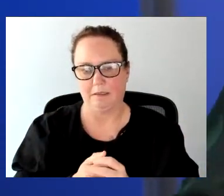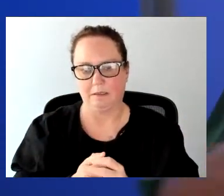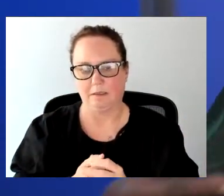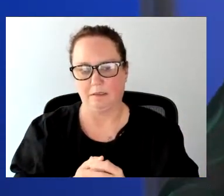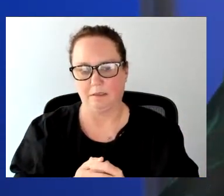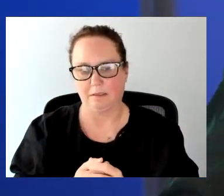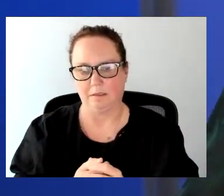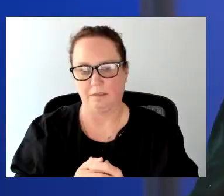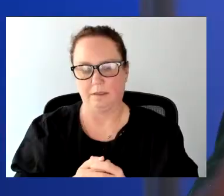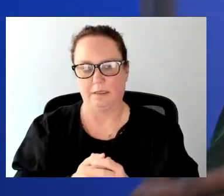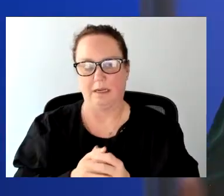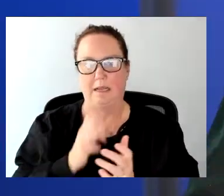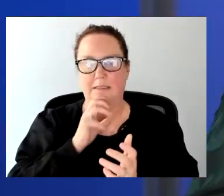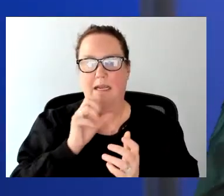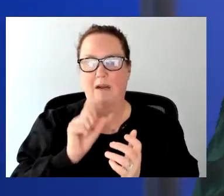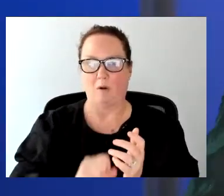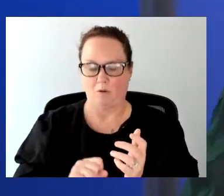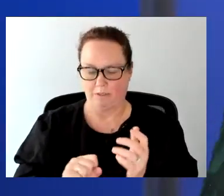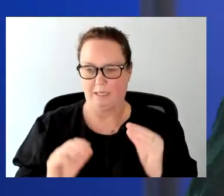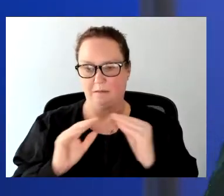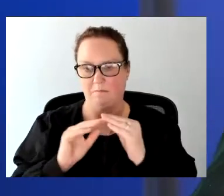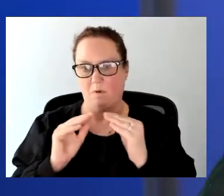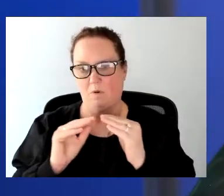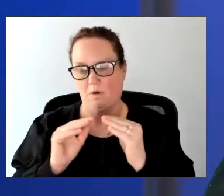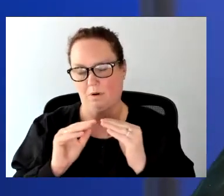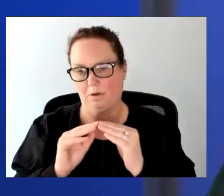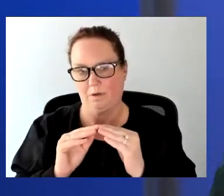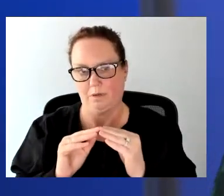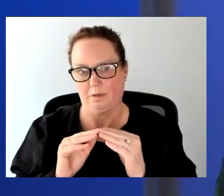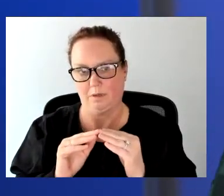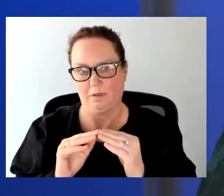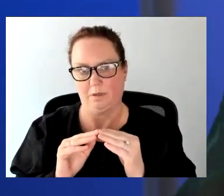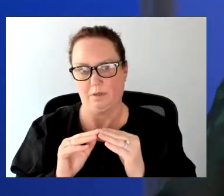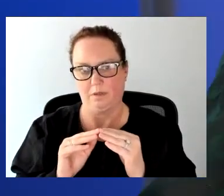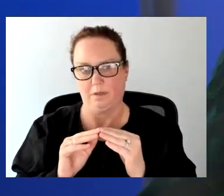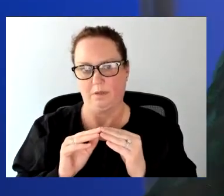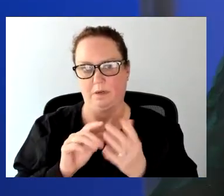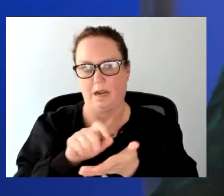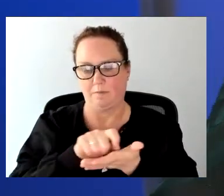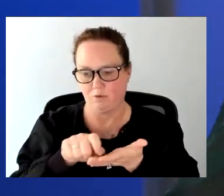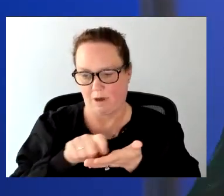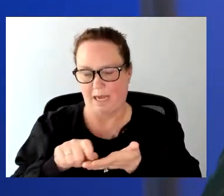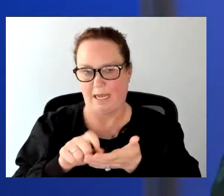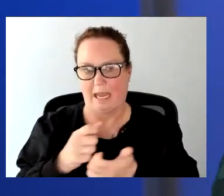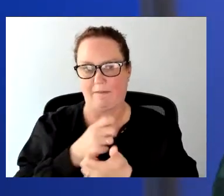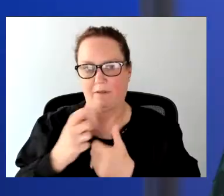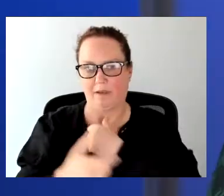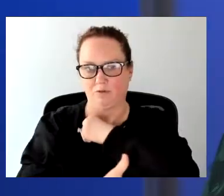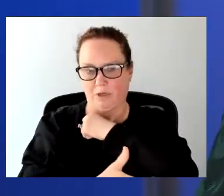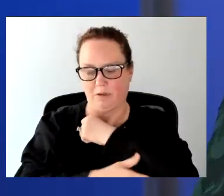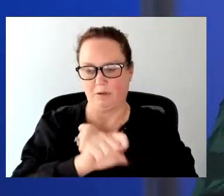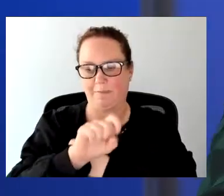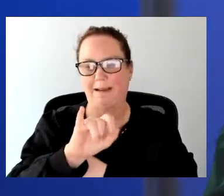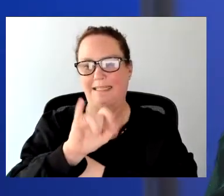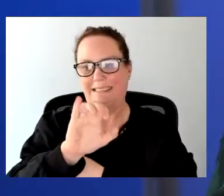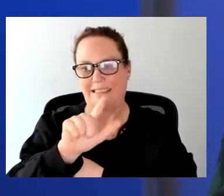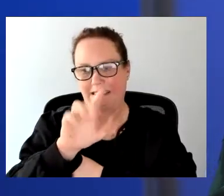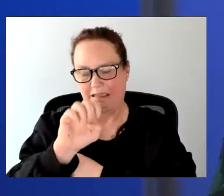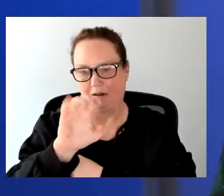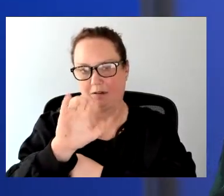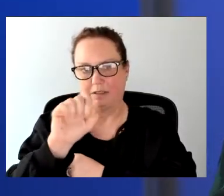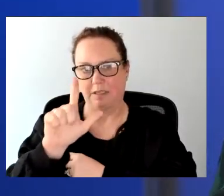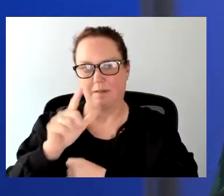days, the older I get, the more I now that I've started journaling everything that triggers my sickle cell, I know being too